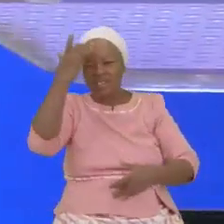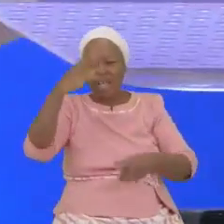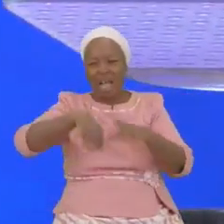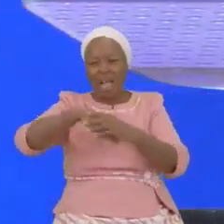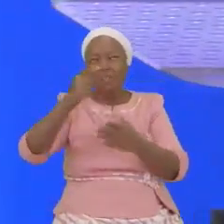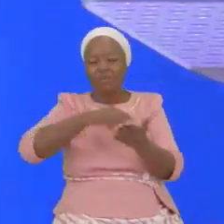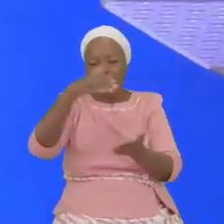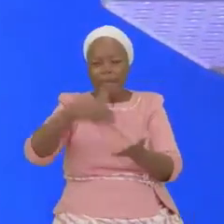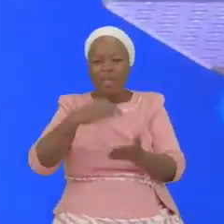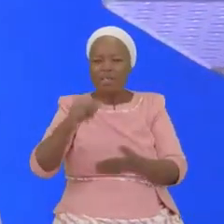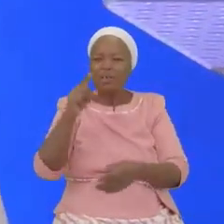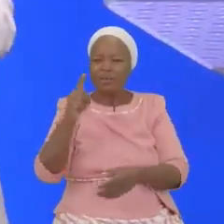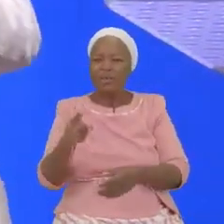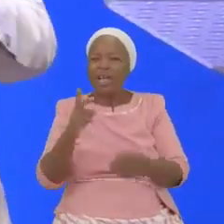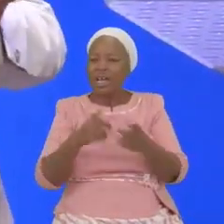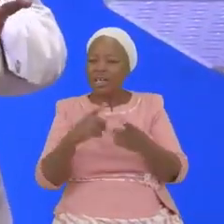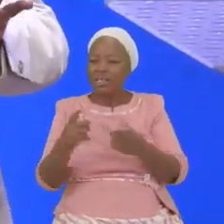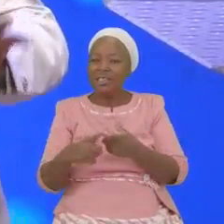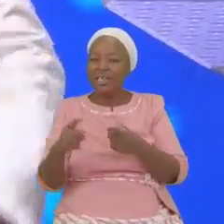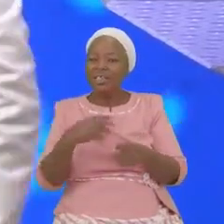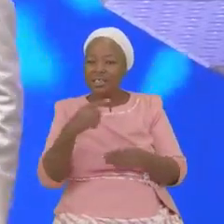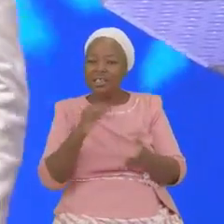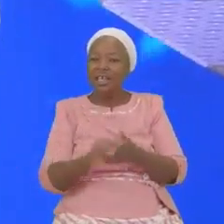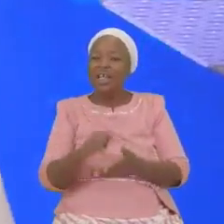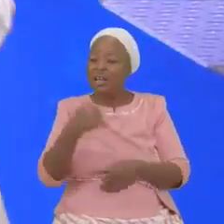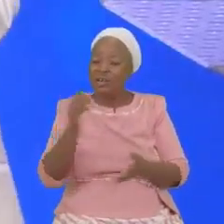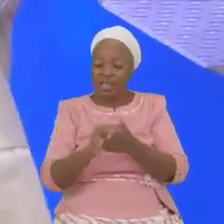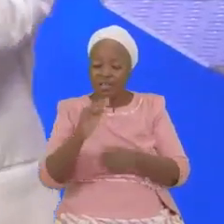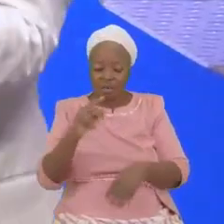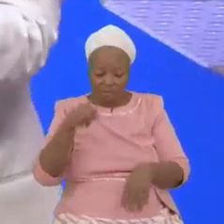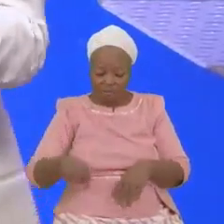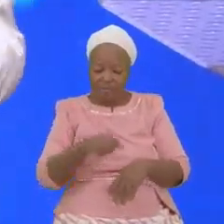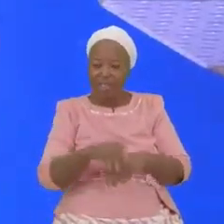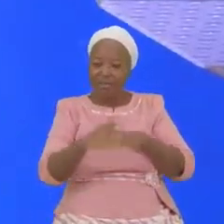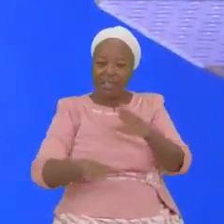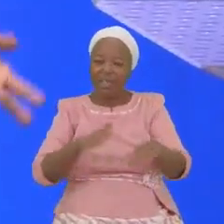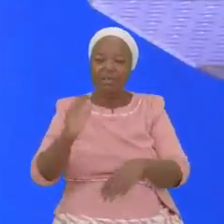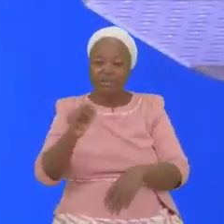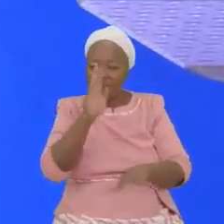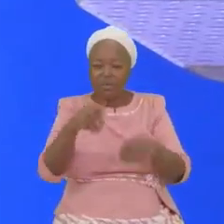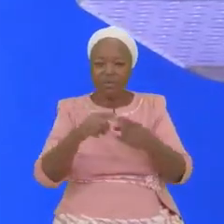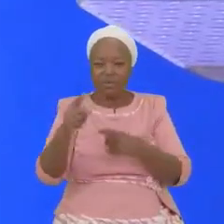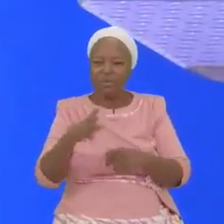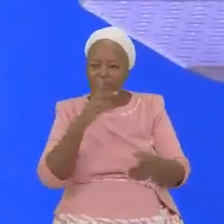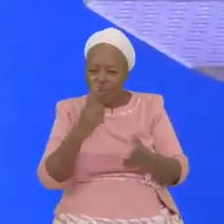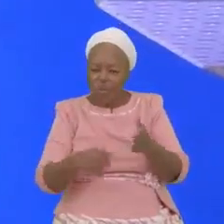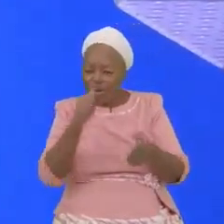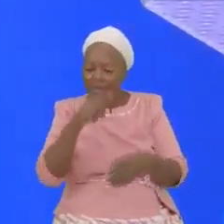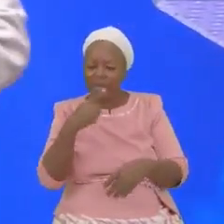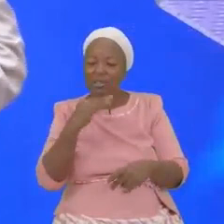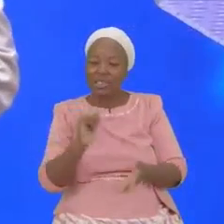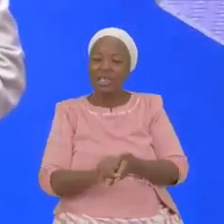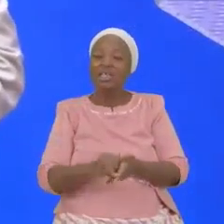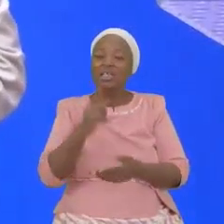midst of you. Joshua says, the place where your foot shall tread upon, I've given it to you. What I'm telling you is, there are promises